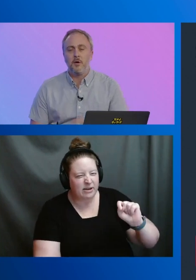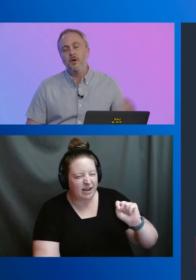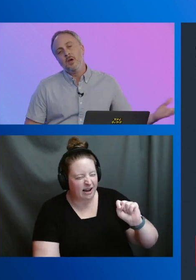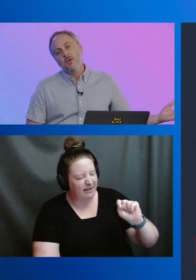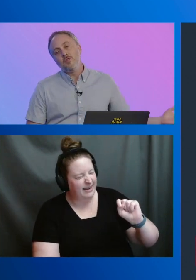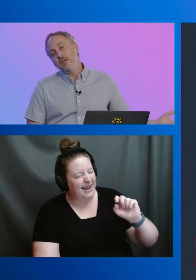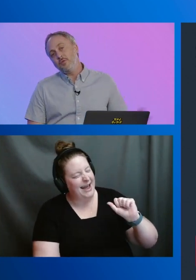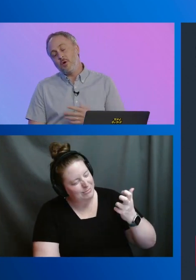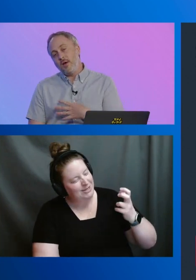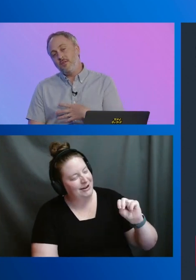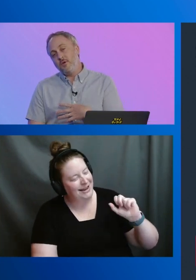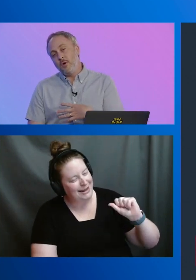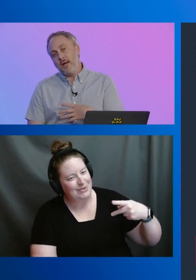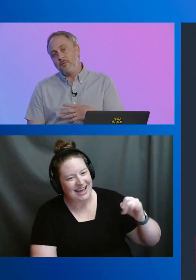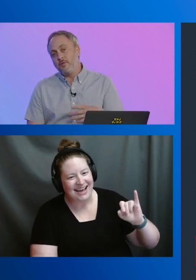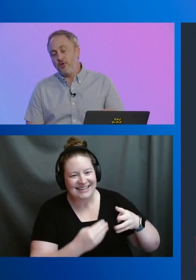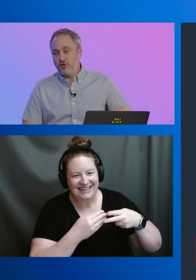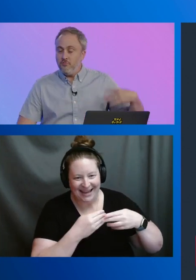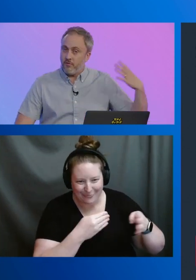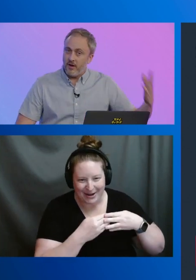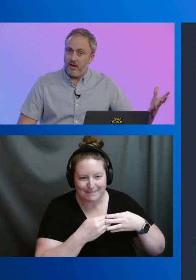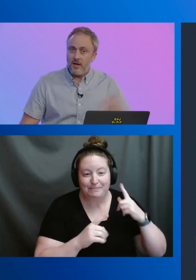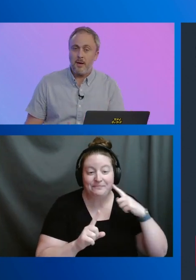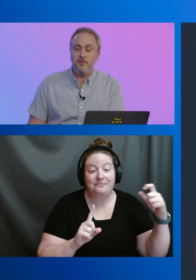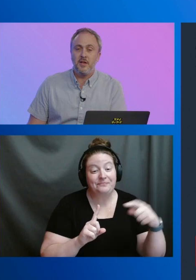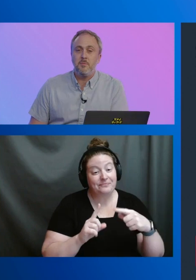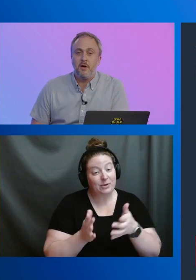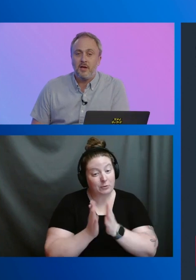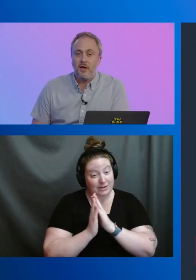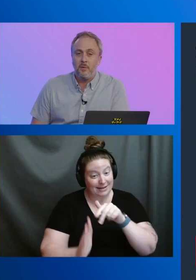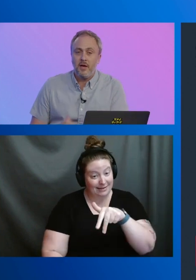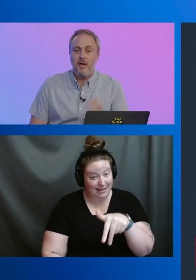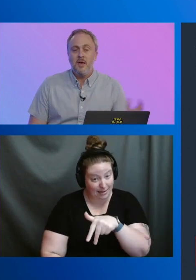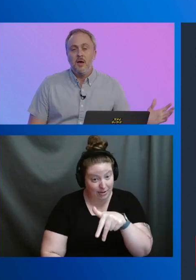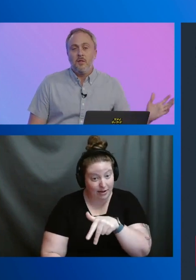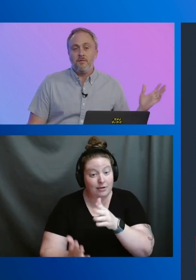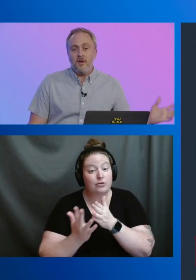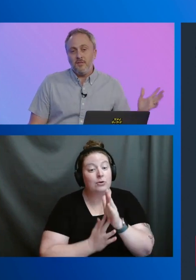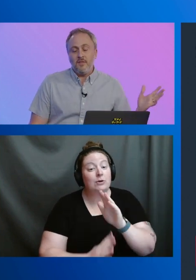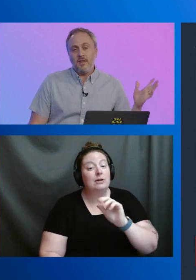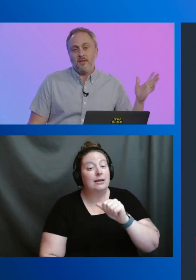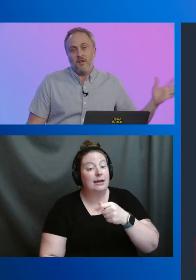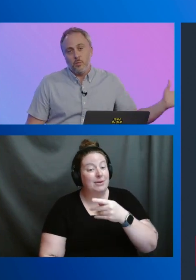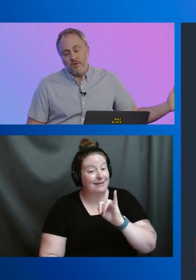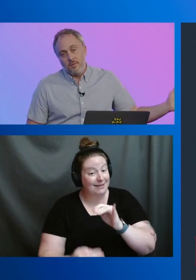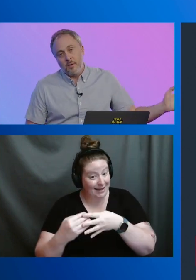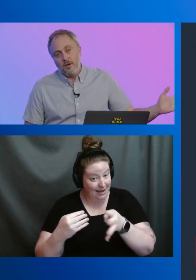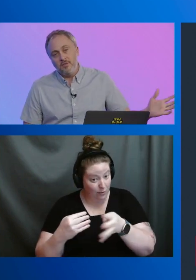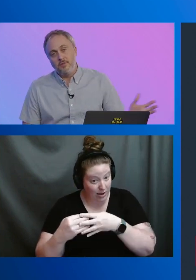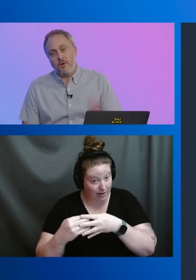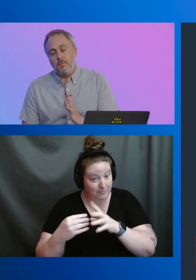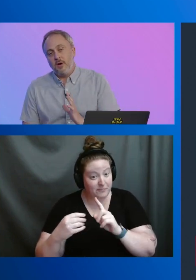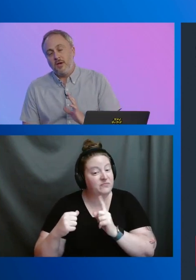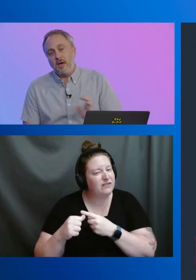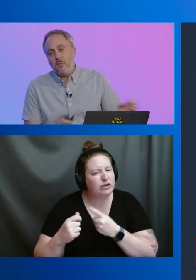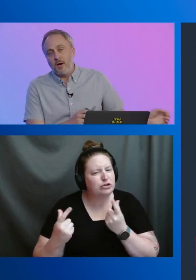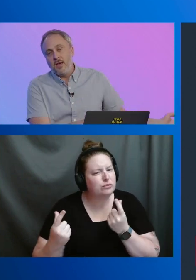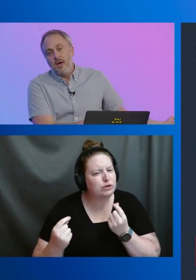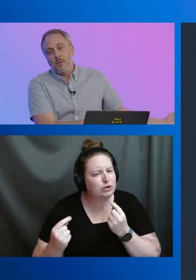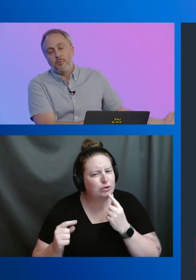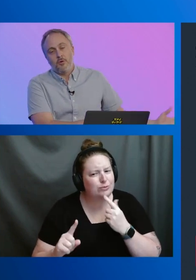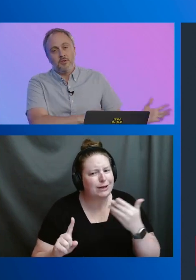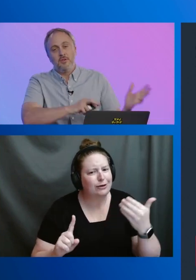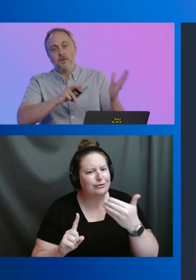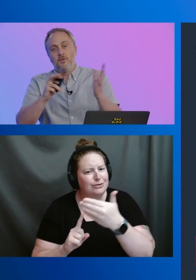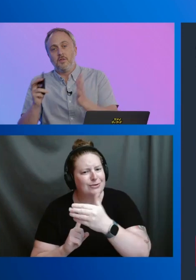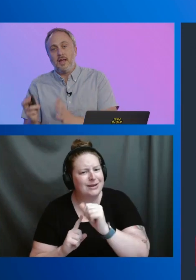here. So you send a request to your Lambda function via Amazon API Gateway. The first thing that does, once it passes through API Gateway